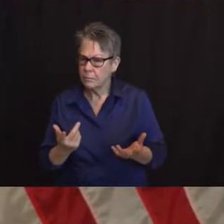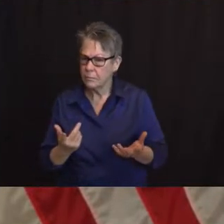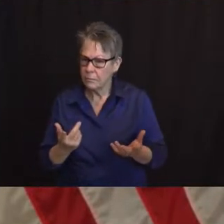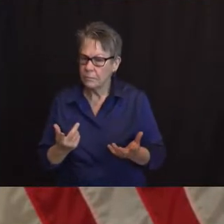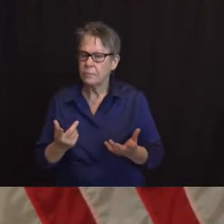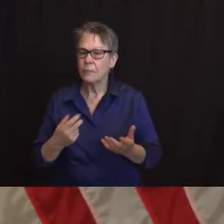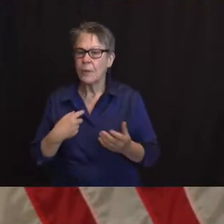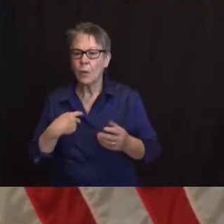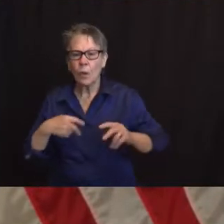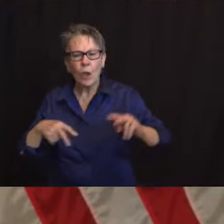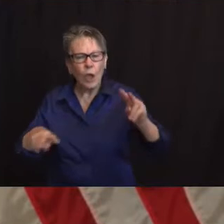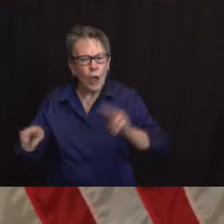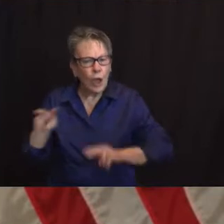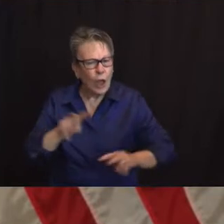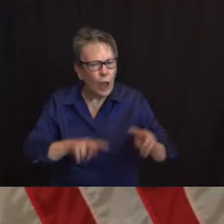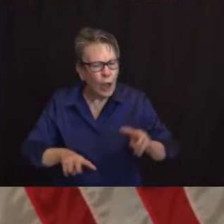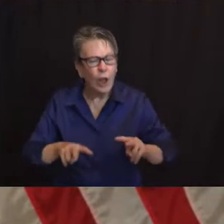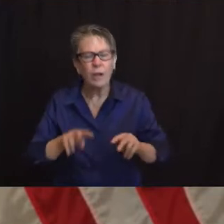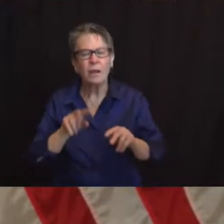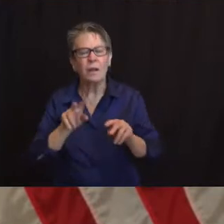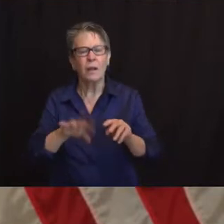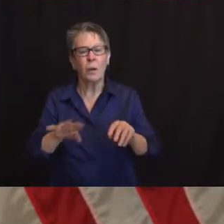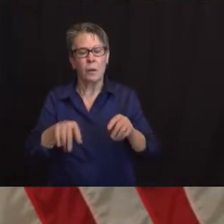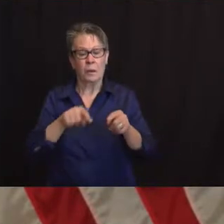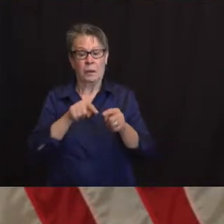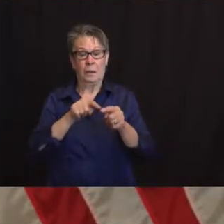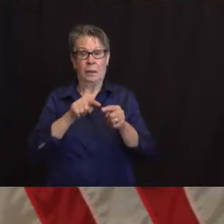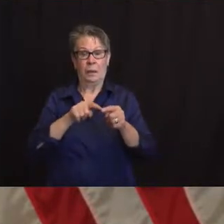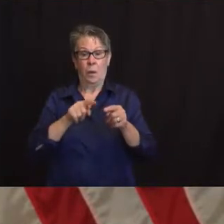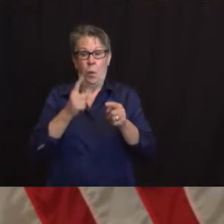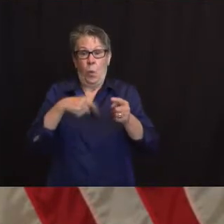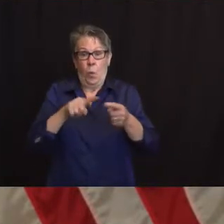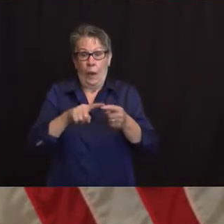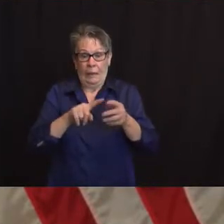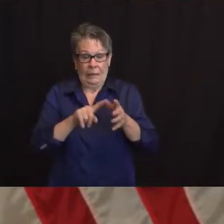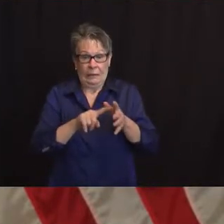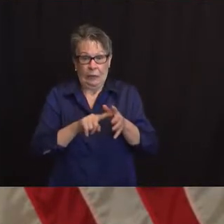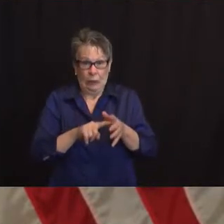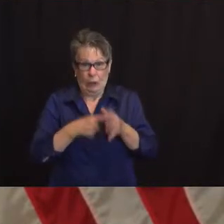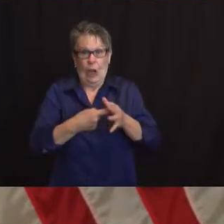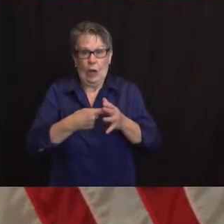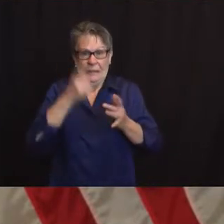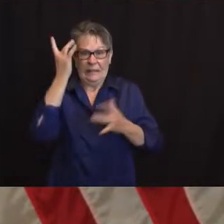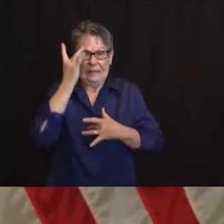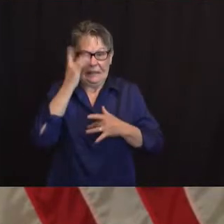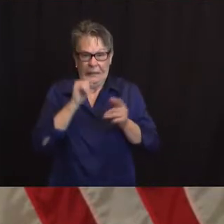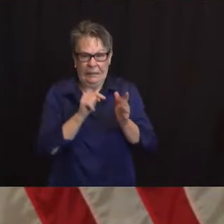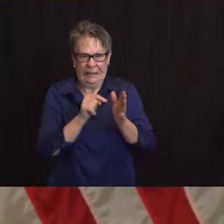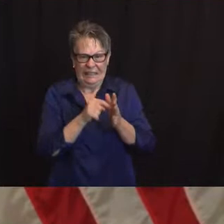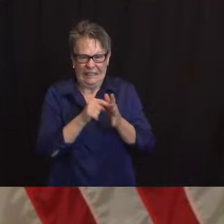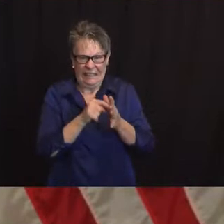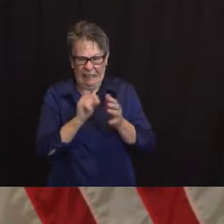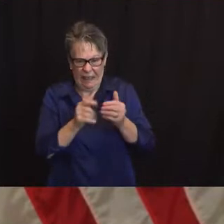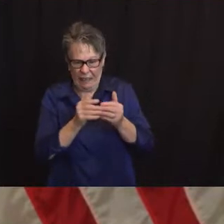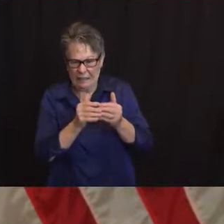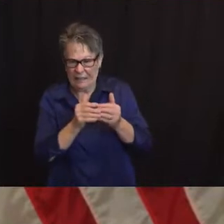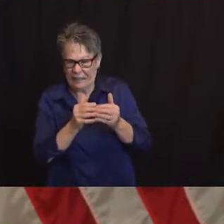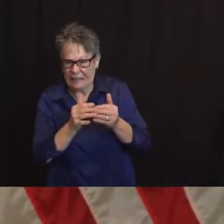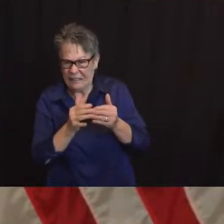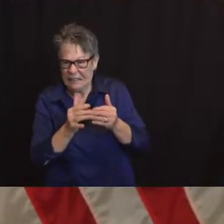epidemic curve on the website, it's a little bit different than what we hear on a day-to-day basis for the number of reports, if that makes